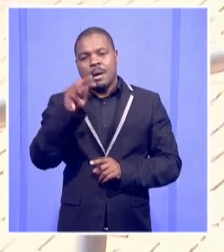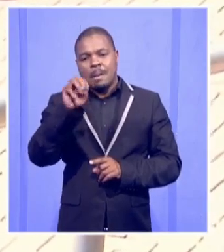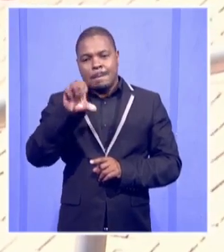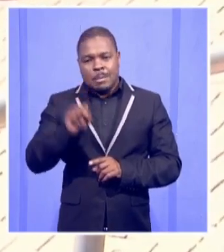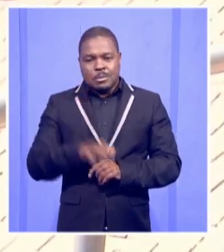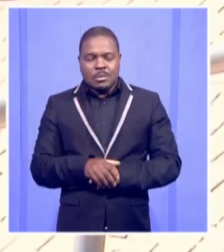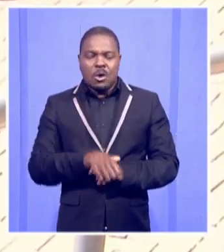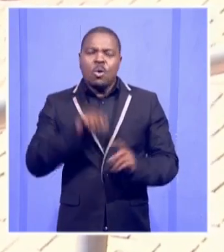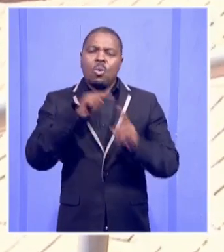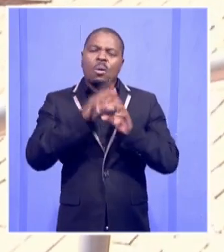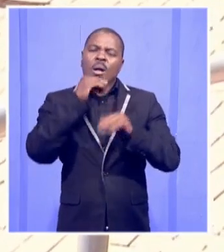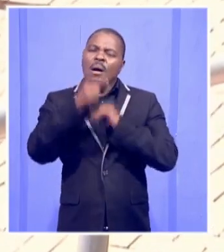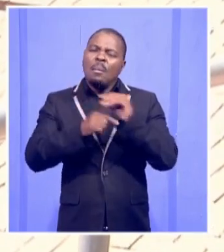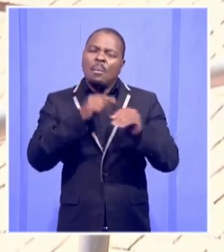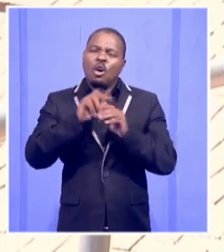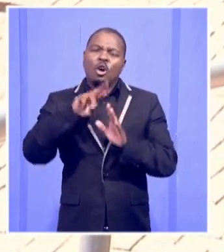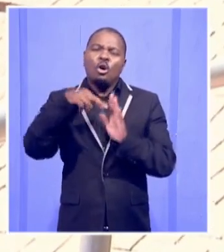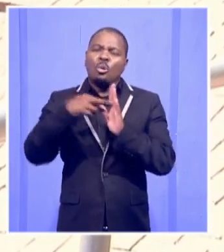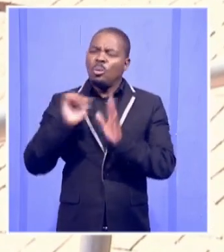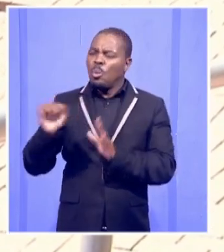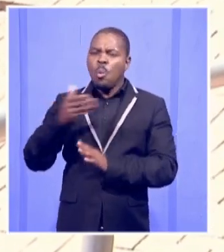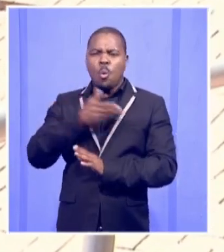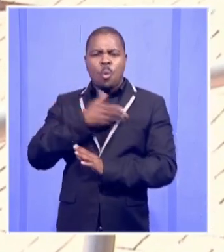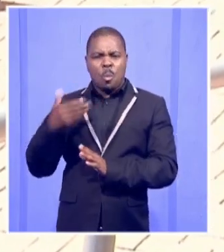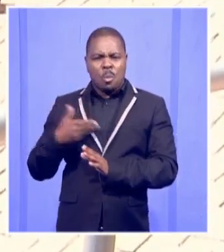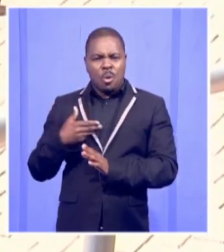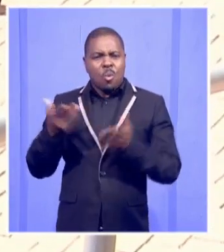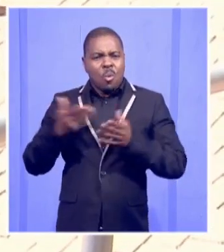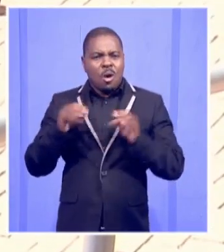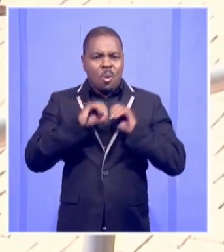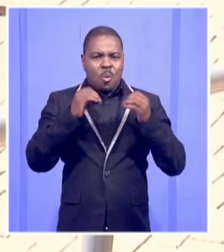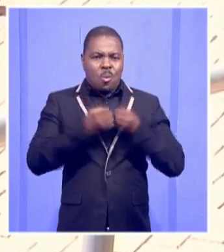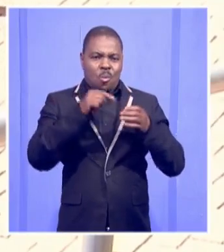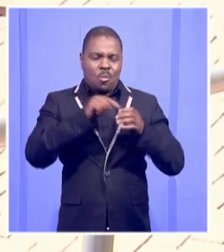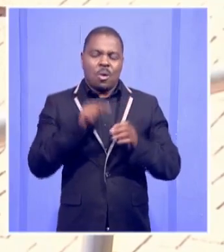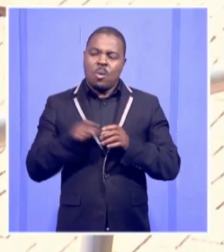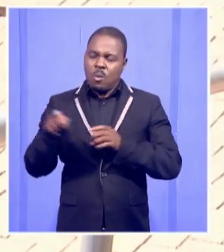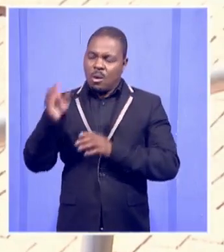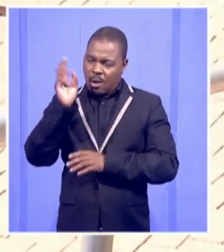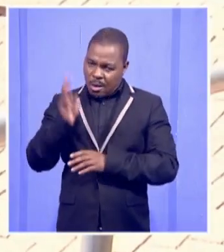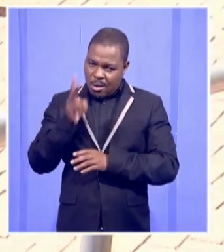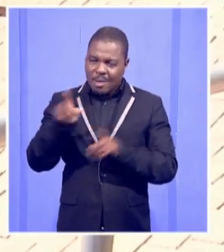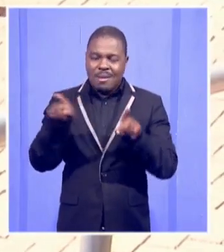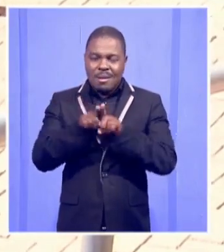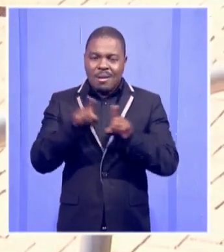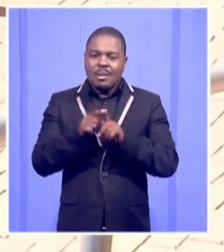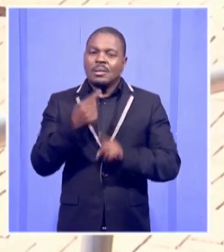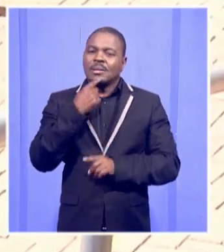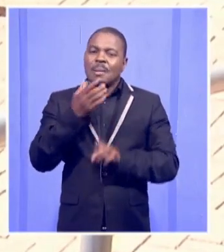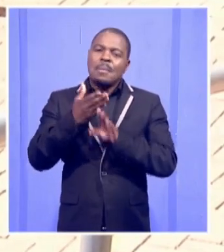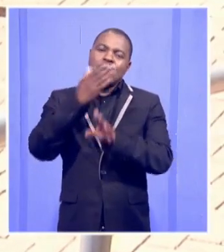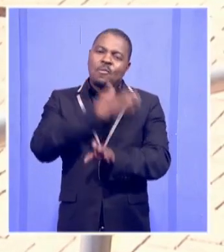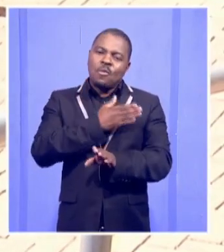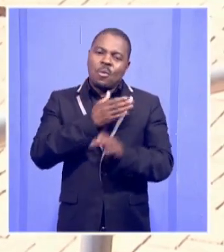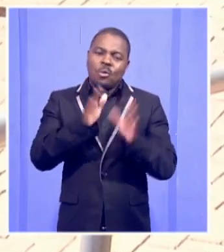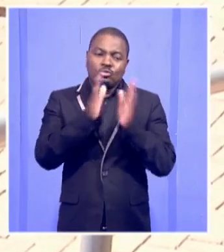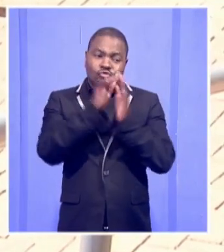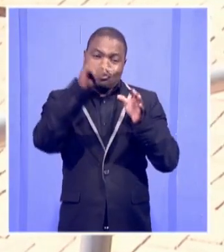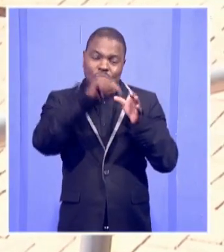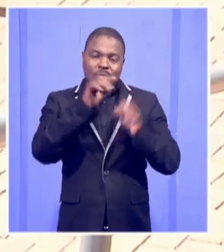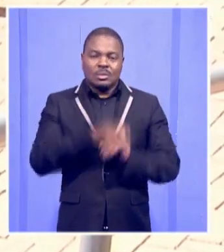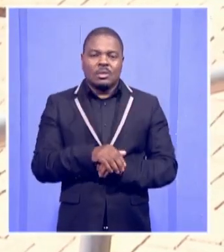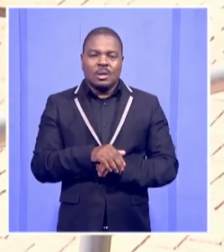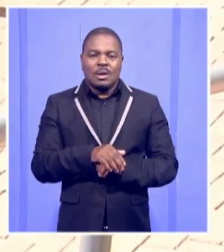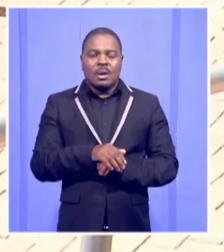the role that has been played by women in the party, reiterating what was said earlier on in the church by the